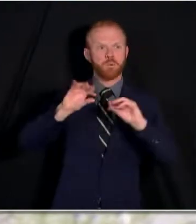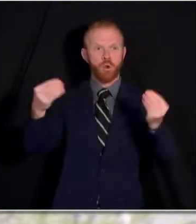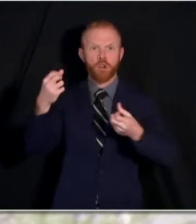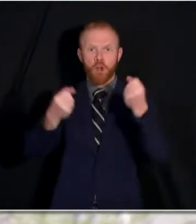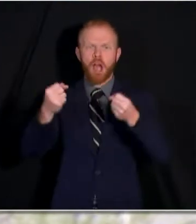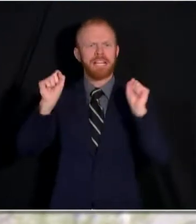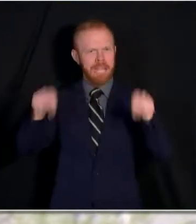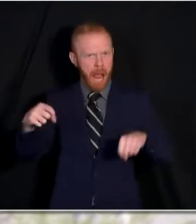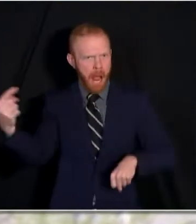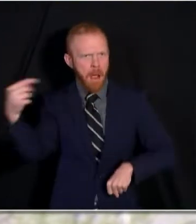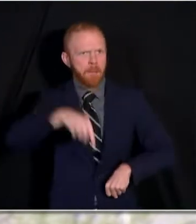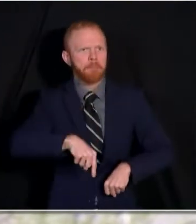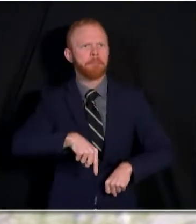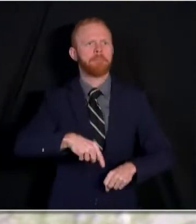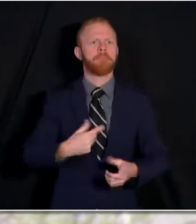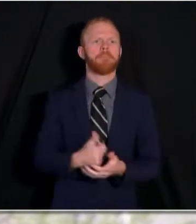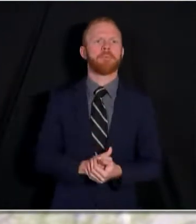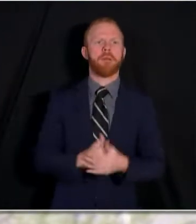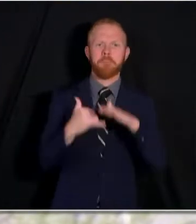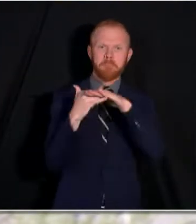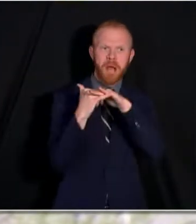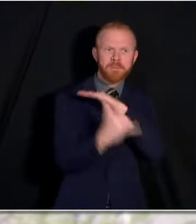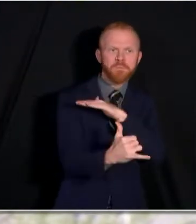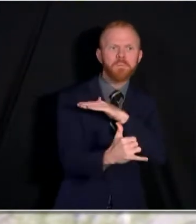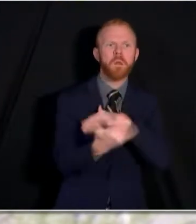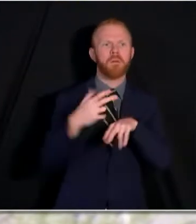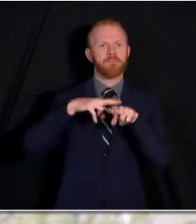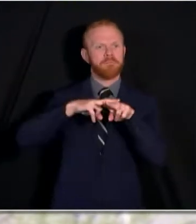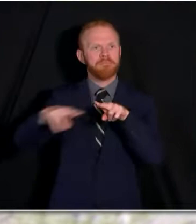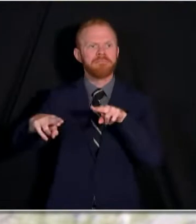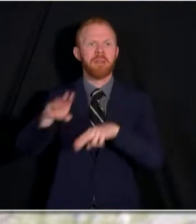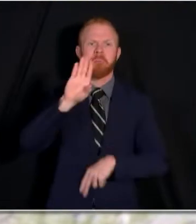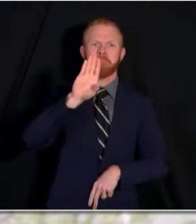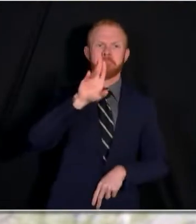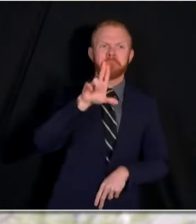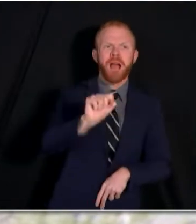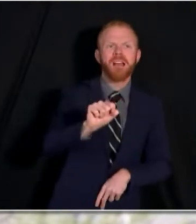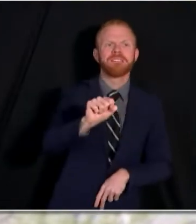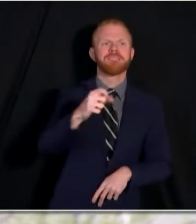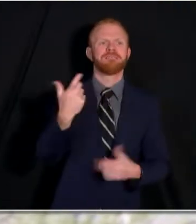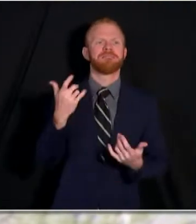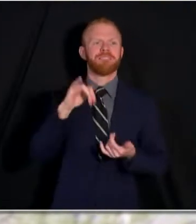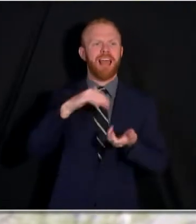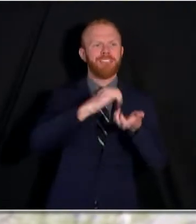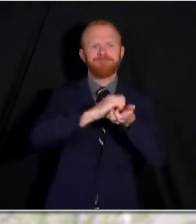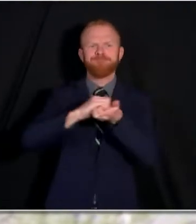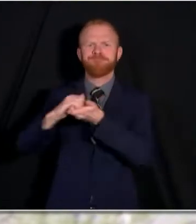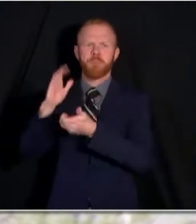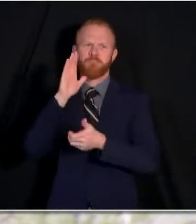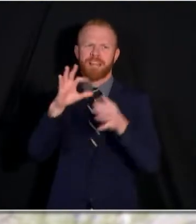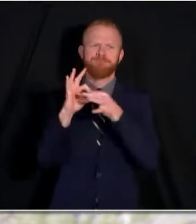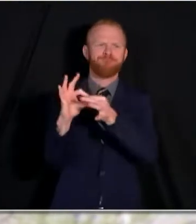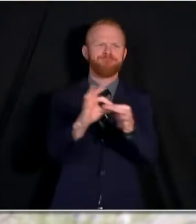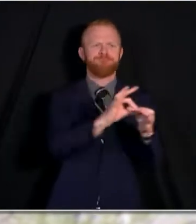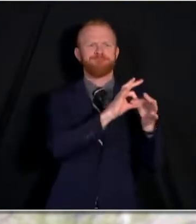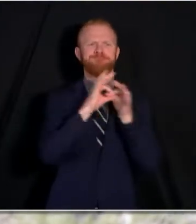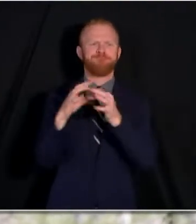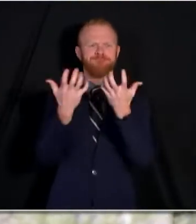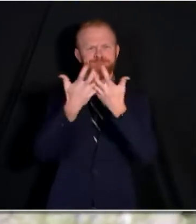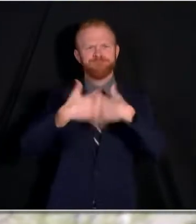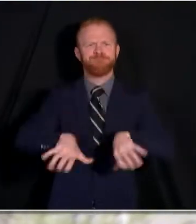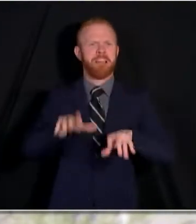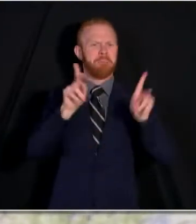So Metro Services, Metrolink, and other transport partners will be helping us to bridge that gap. So again,